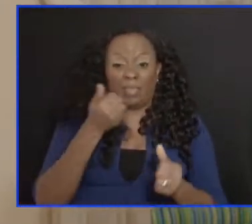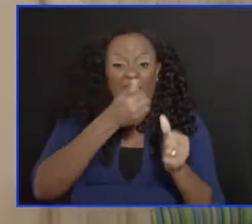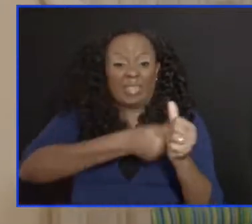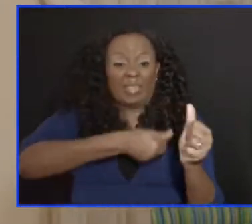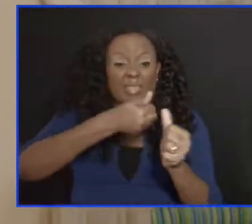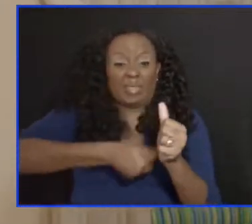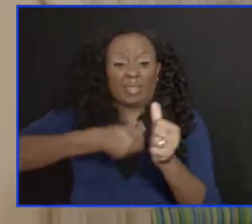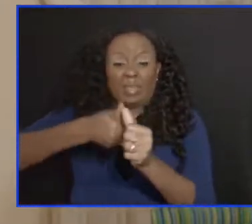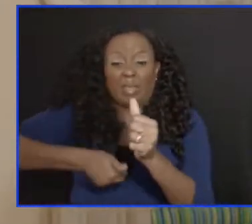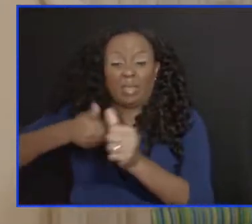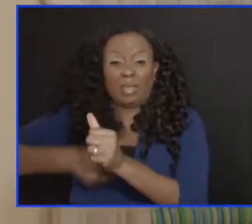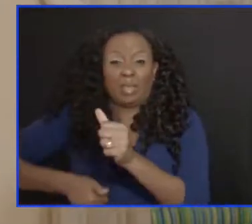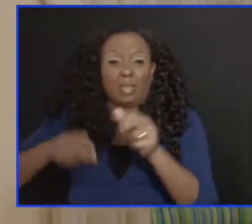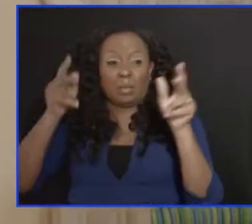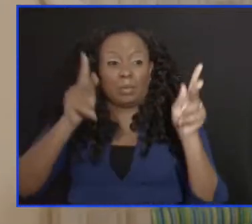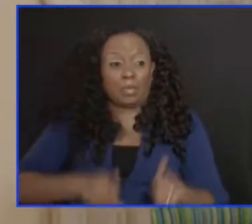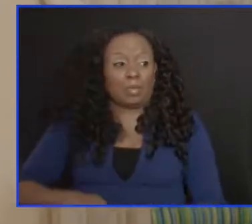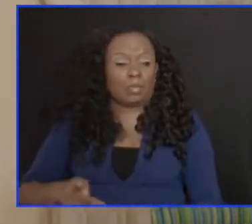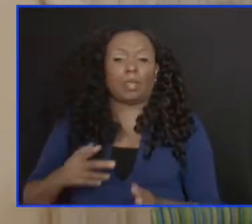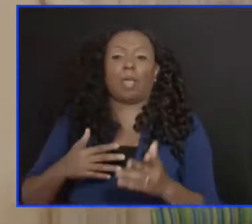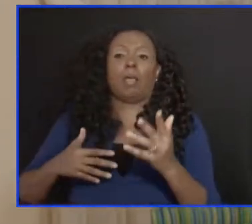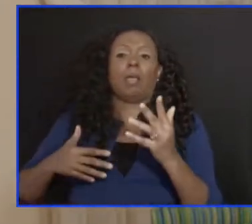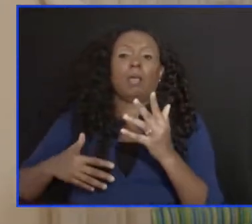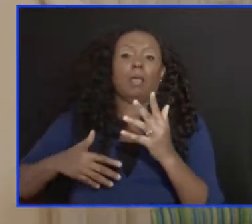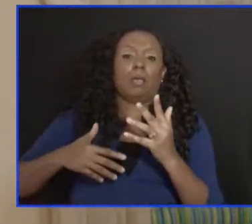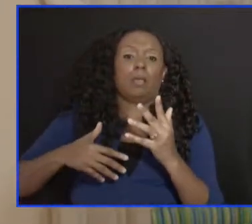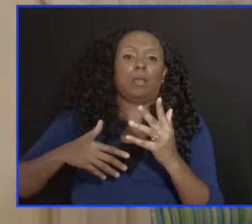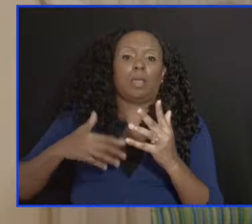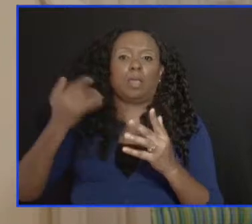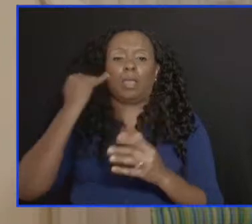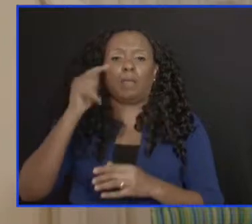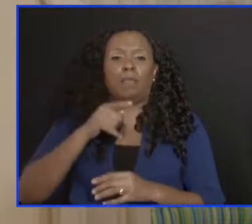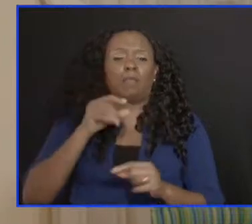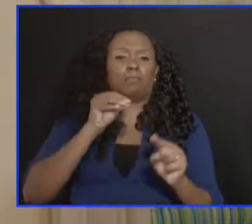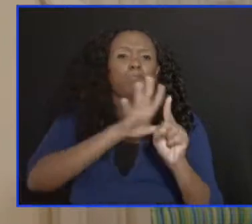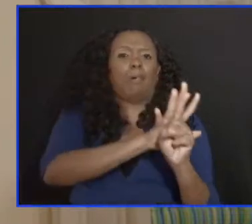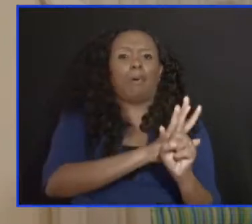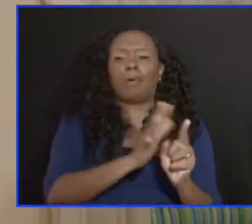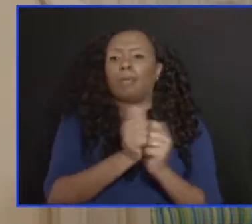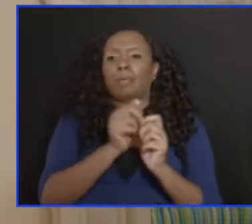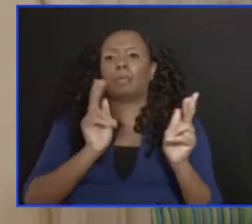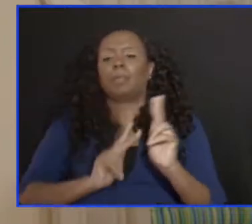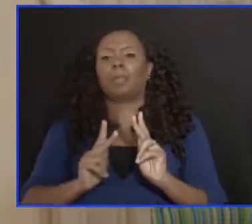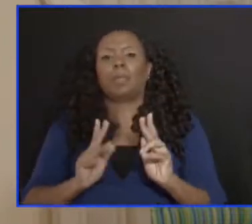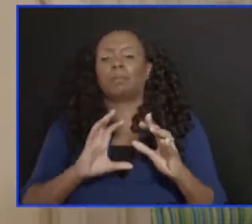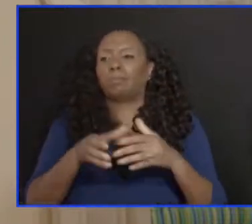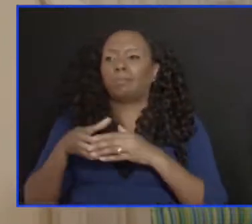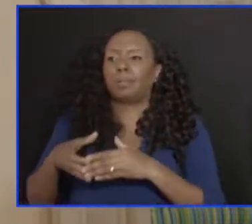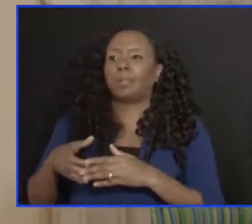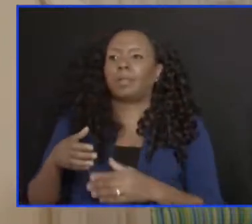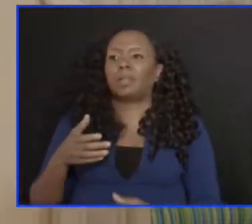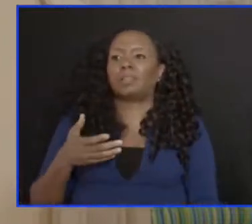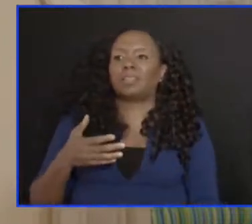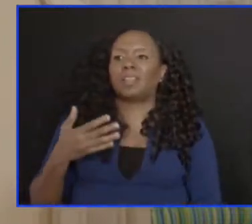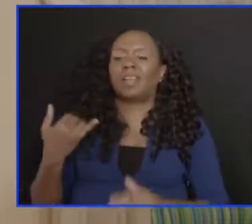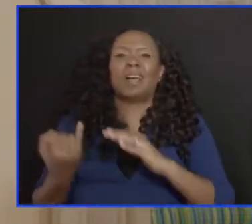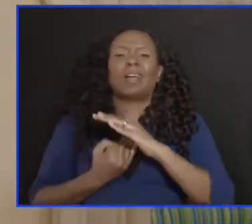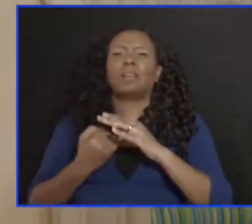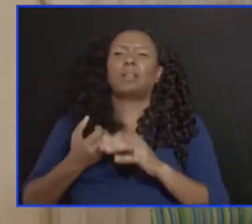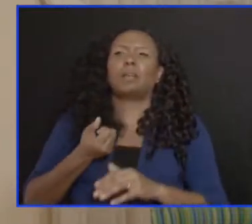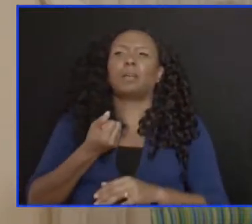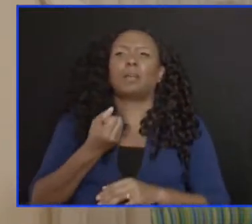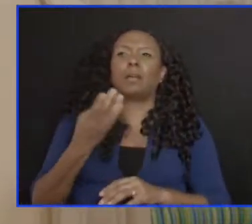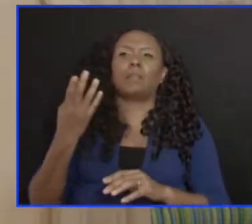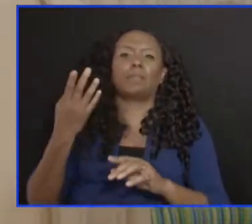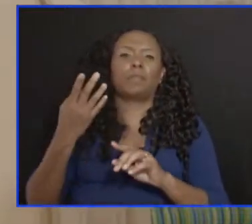who came in contact with a COVID positive case was to quarantine. Just a couple of weeks ago, our isolation numbers were up